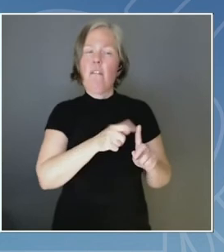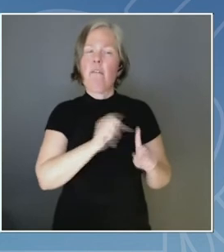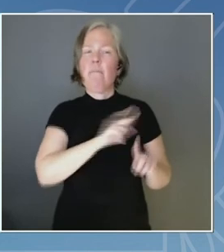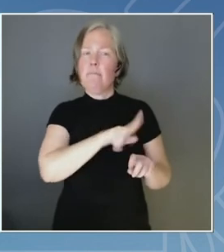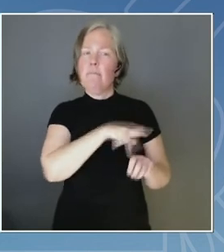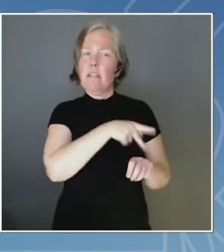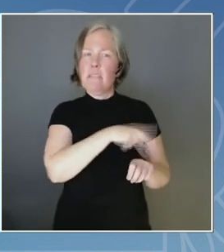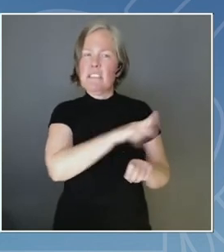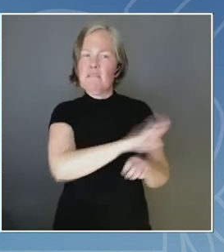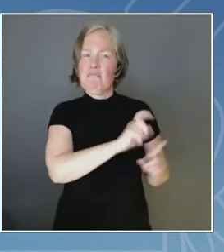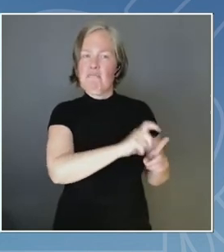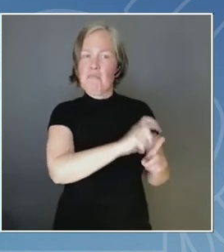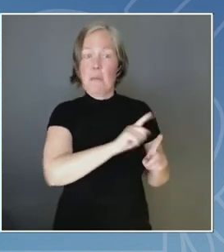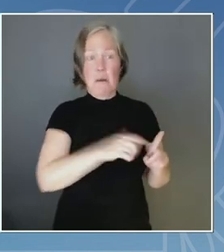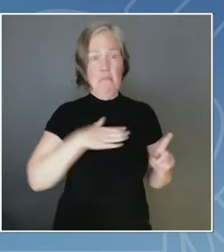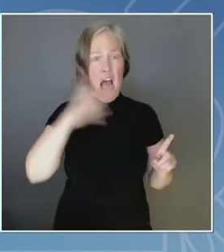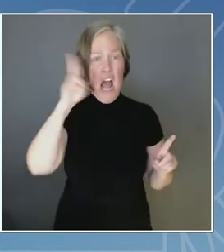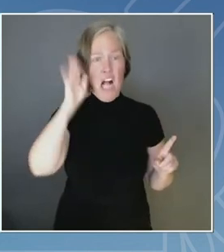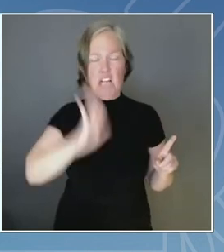it shamed him.